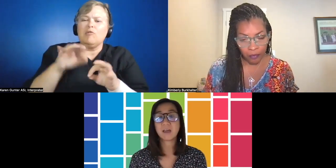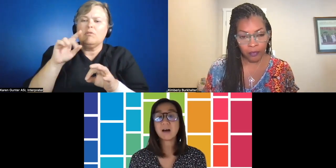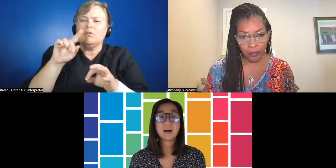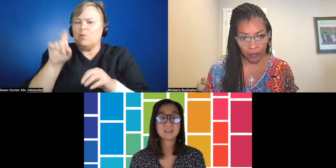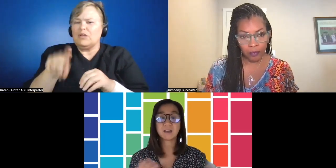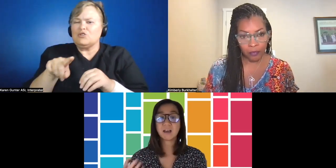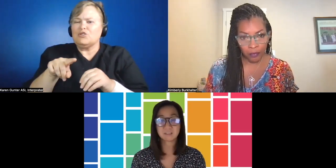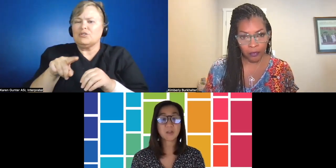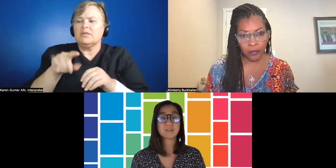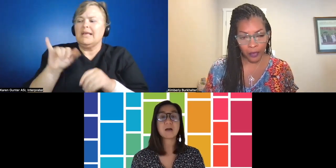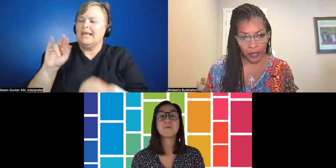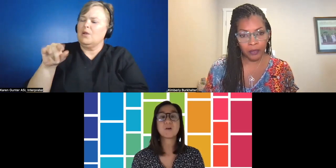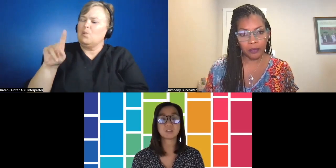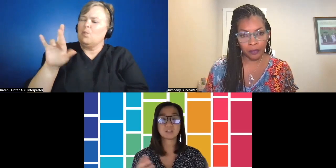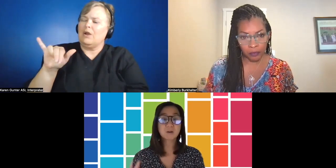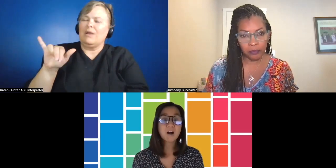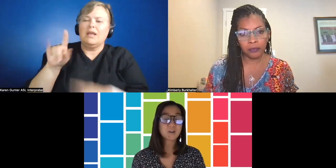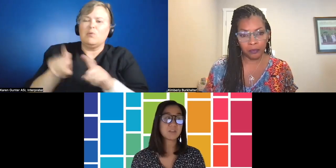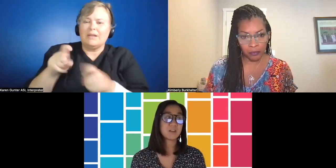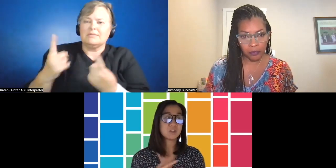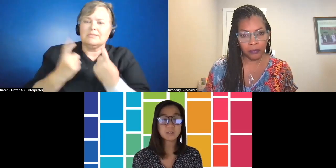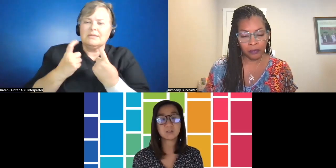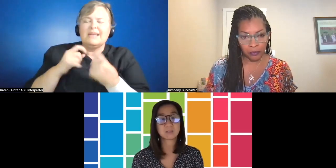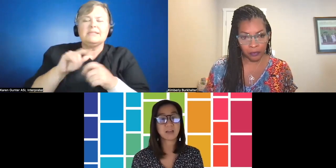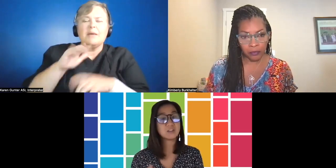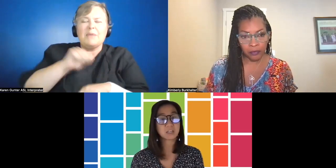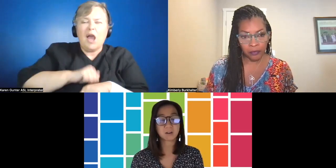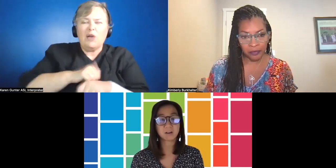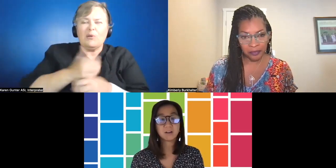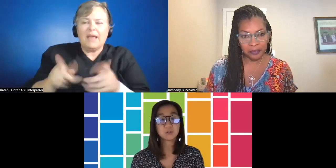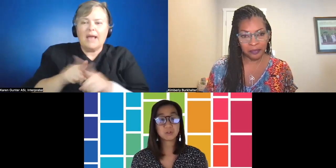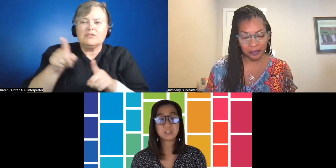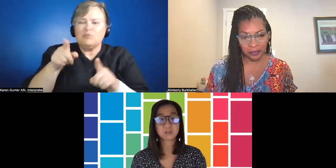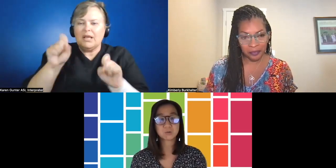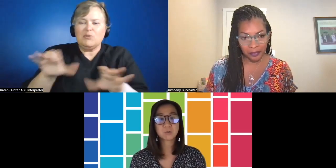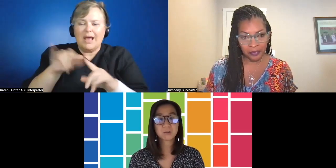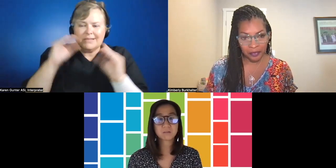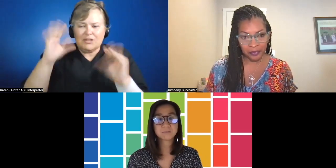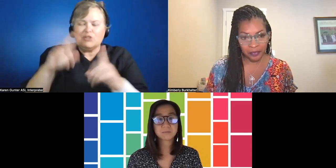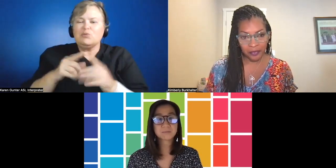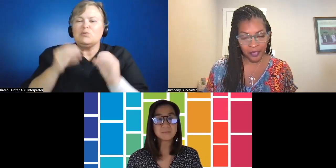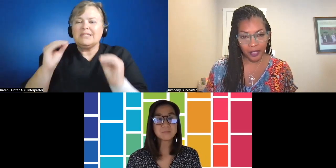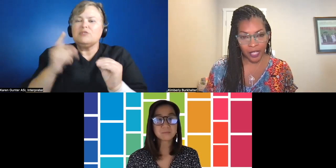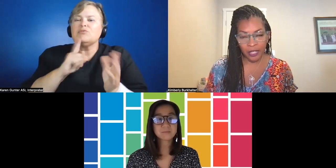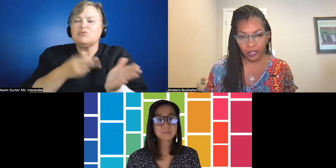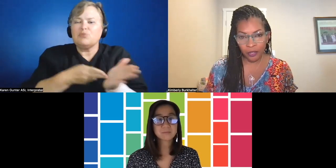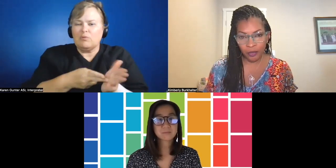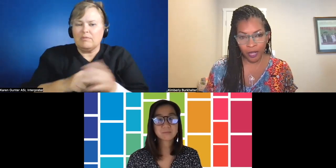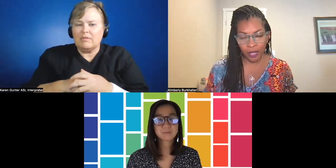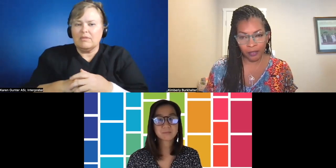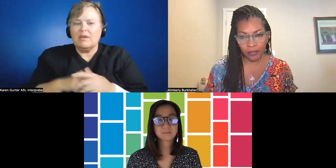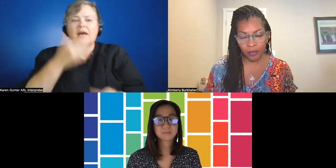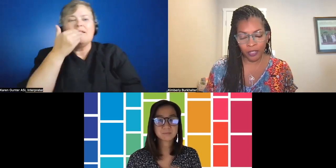inquiry-based way as another example, or just some concrete things you can do as an educator to teach the truth. Thank